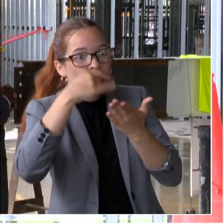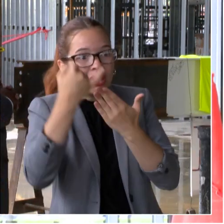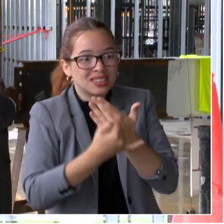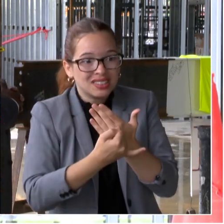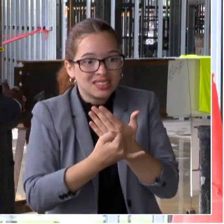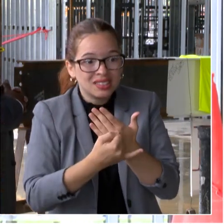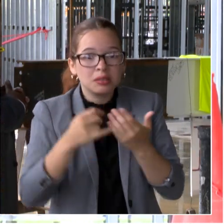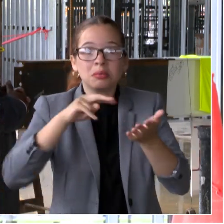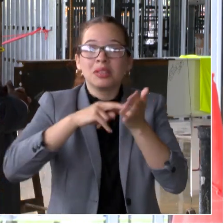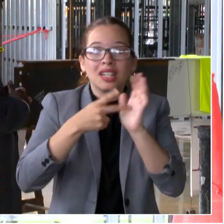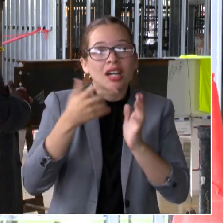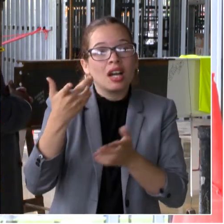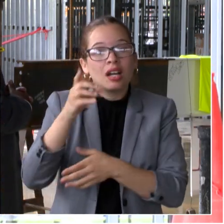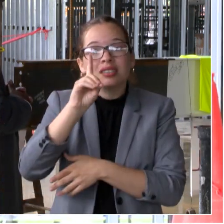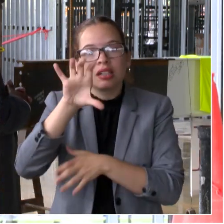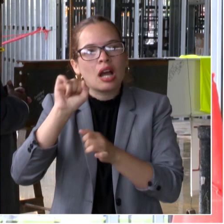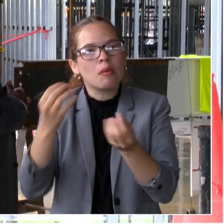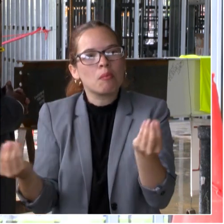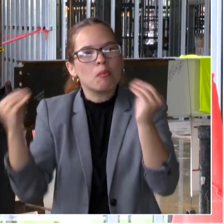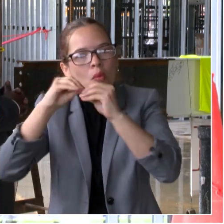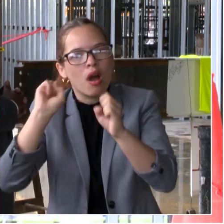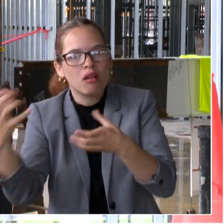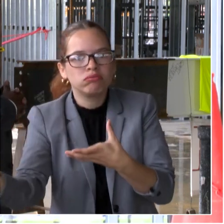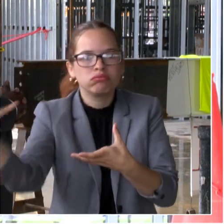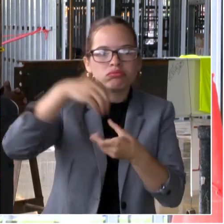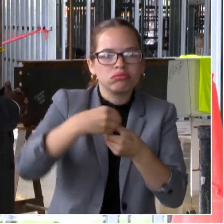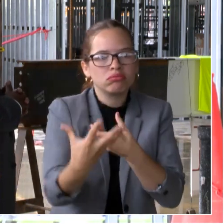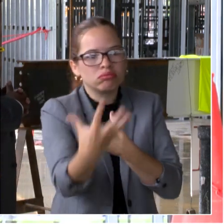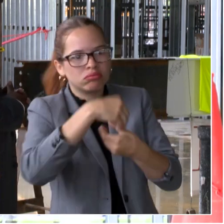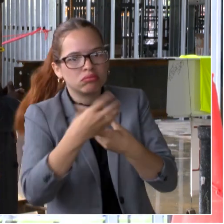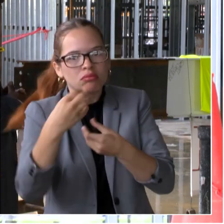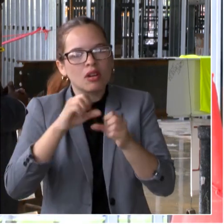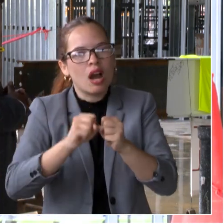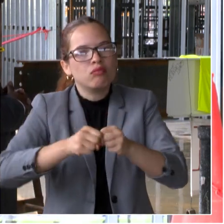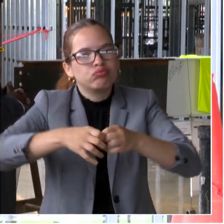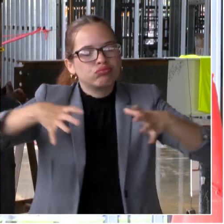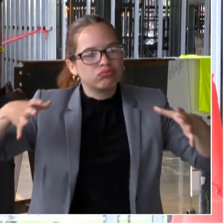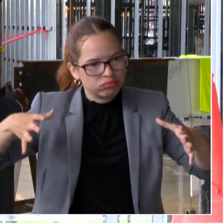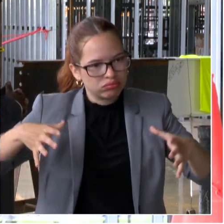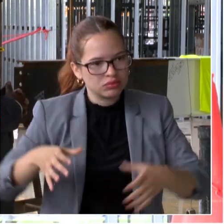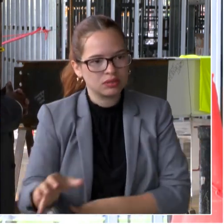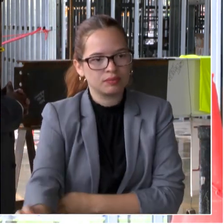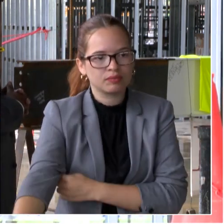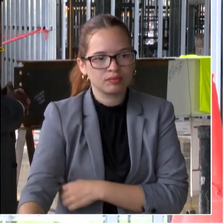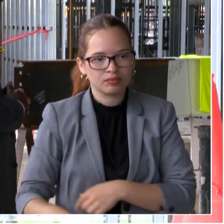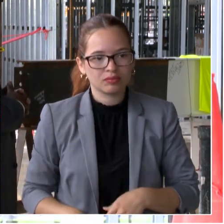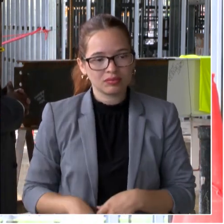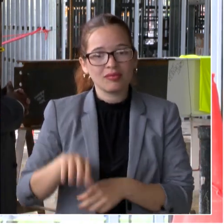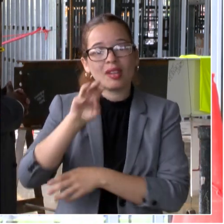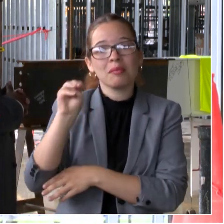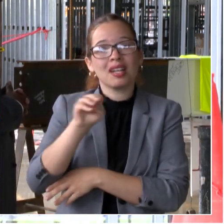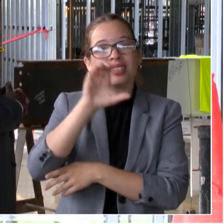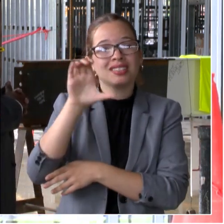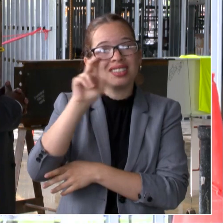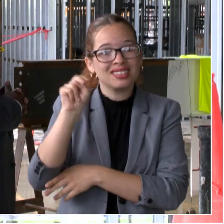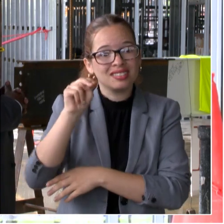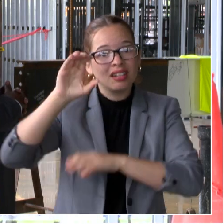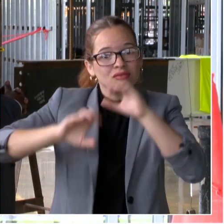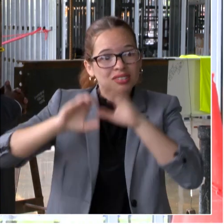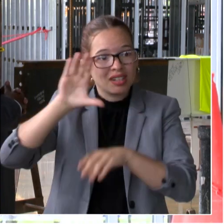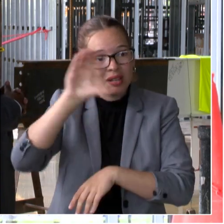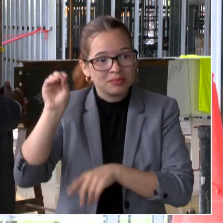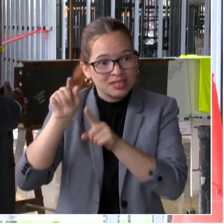project. But I simply say we have to do more. I want to see more D.C. residents working on this project, correct? I want to see more of our